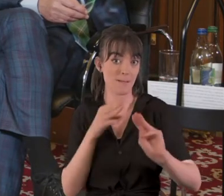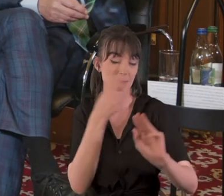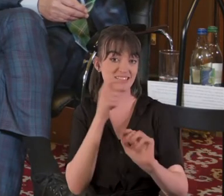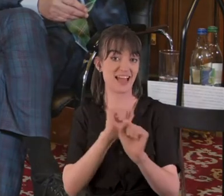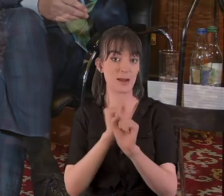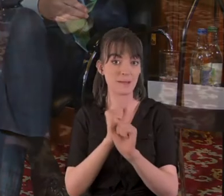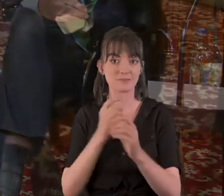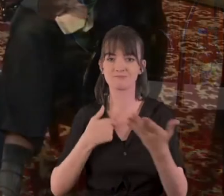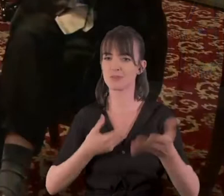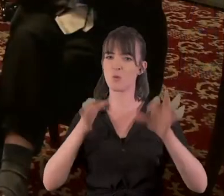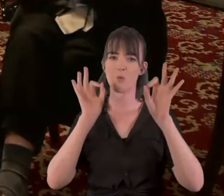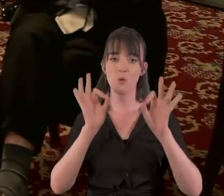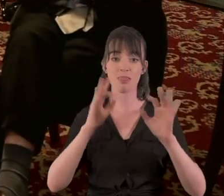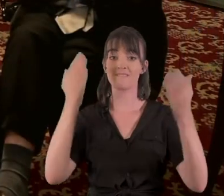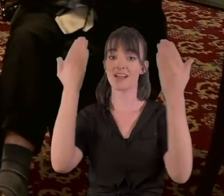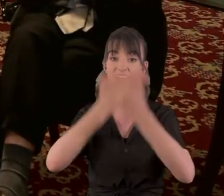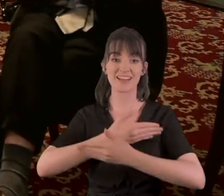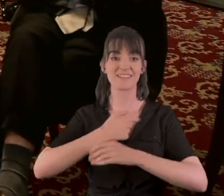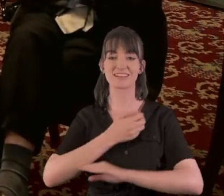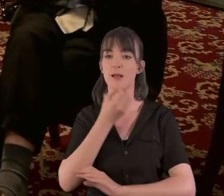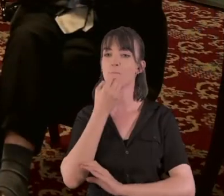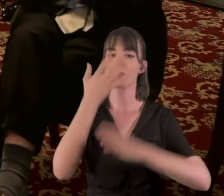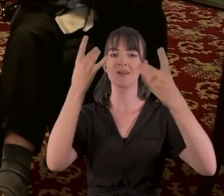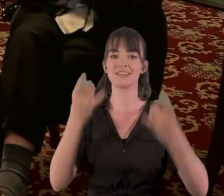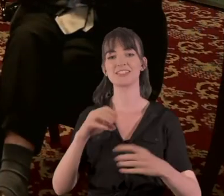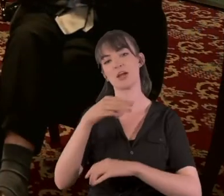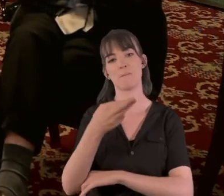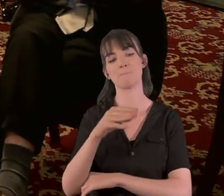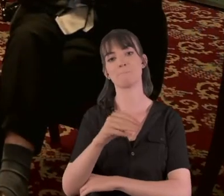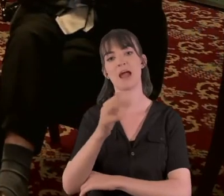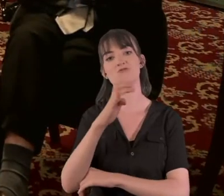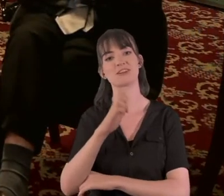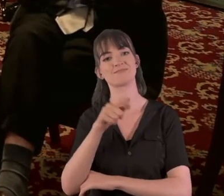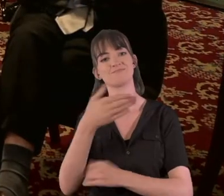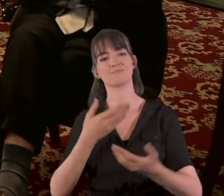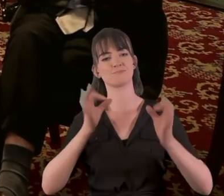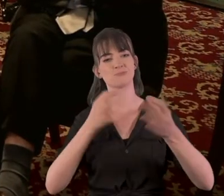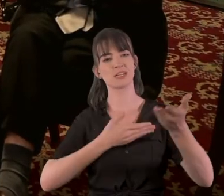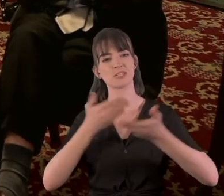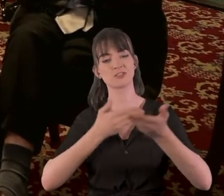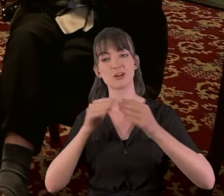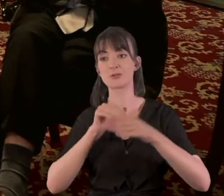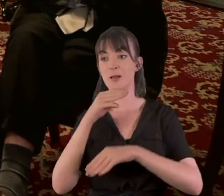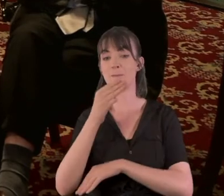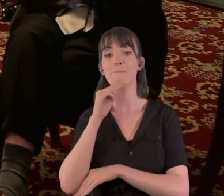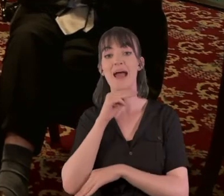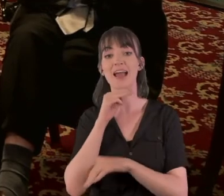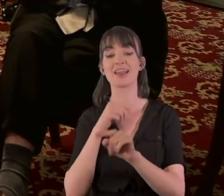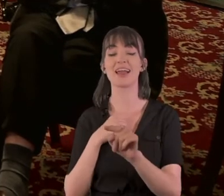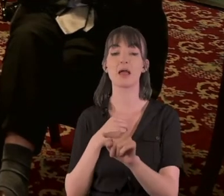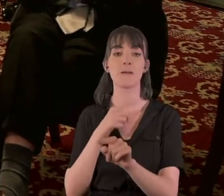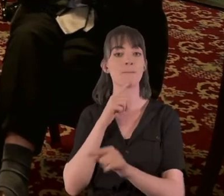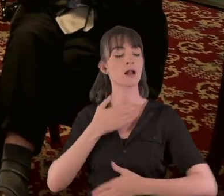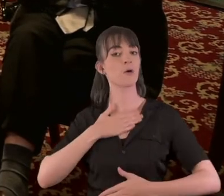wonderful this evening has been, and beautifully chaired by Marie, and a wonderful discussion with Michael. But I'd like to